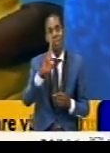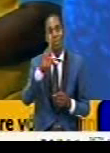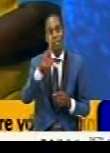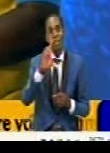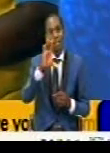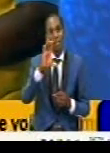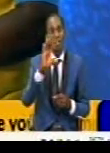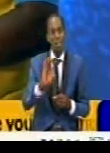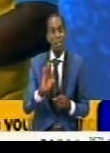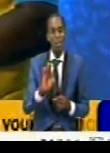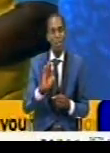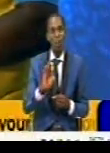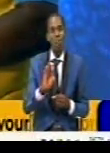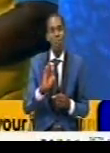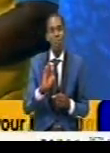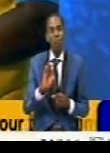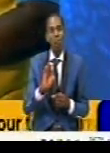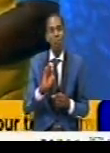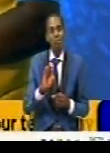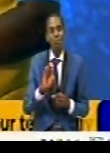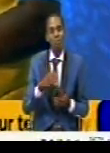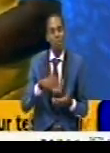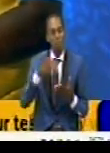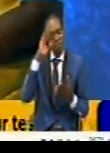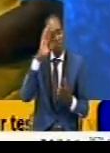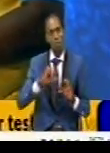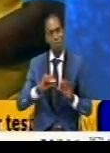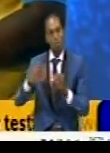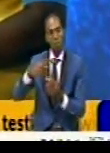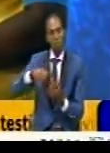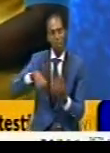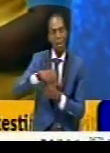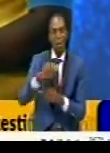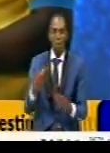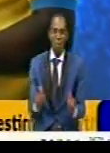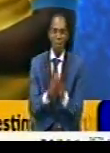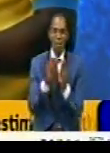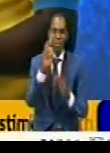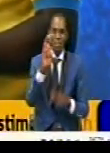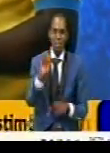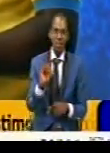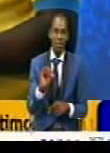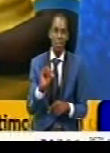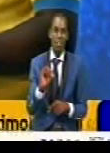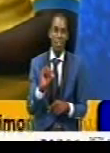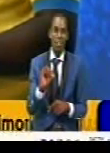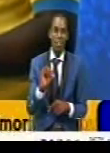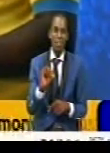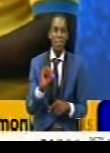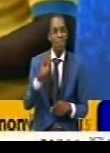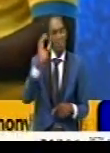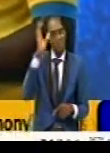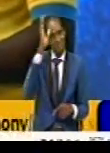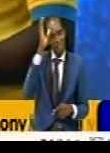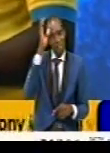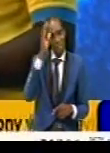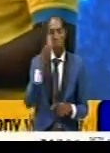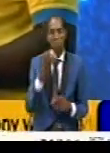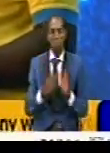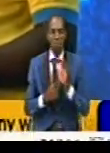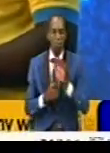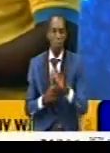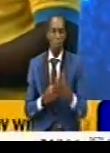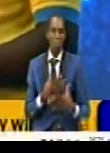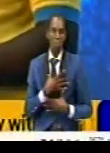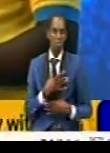DLCF Port Harcourt, at the campus region, we were moving around for publicity and we met